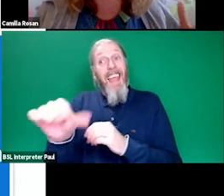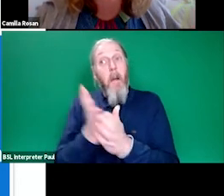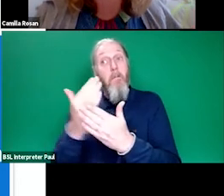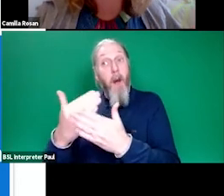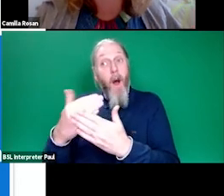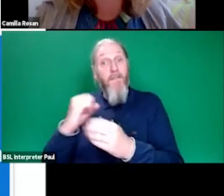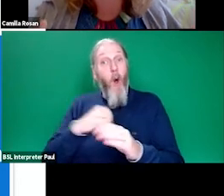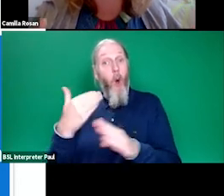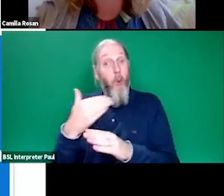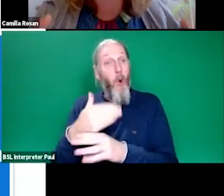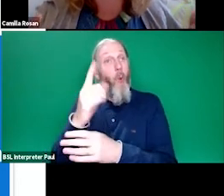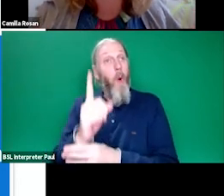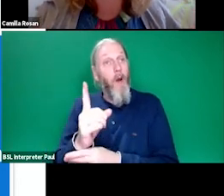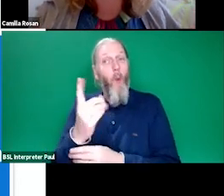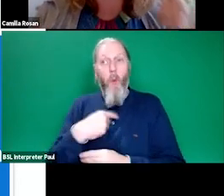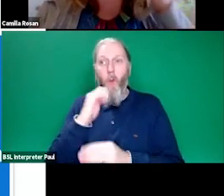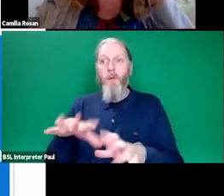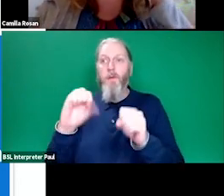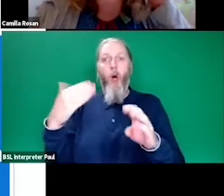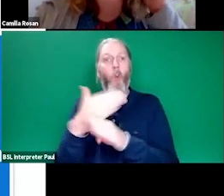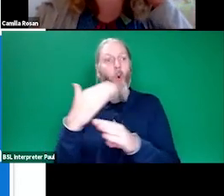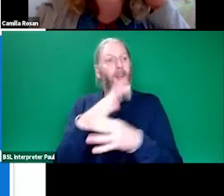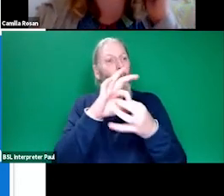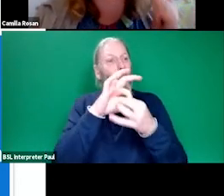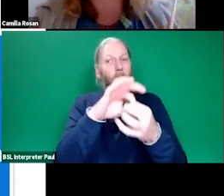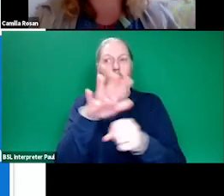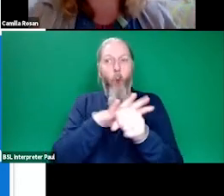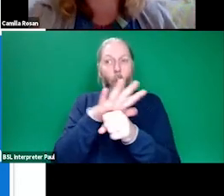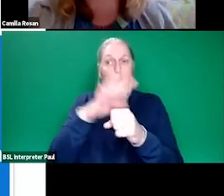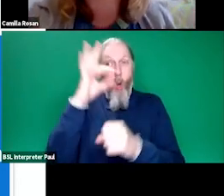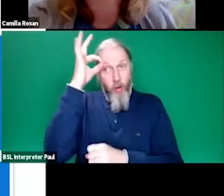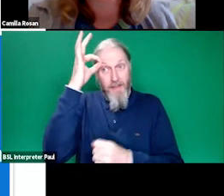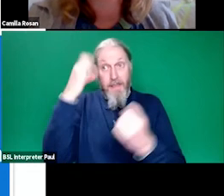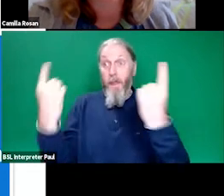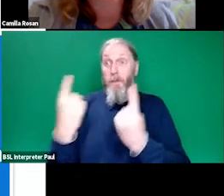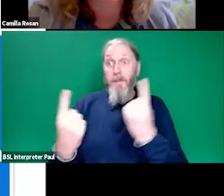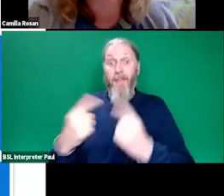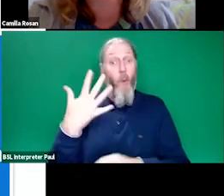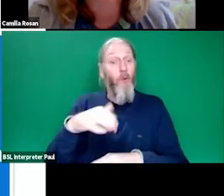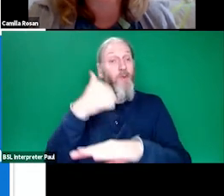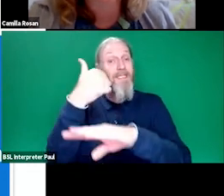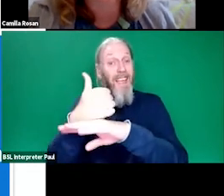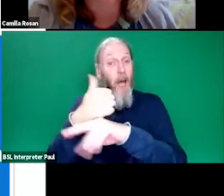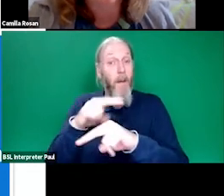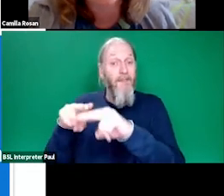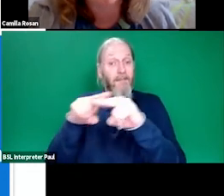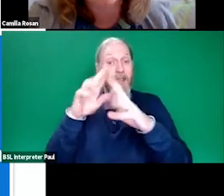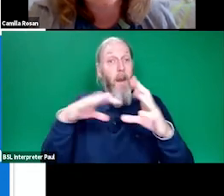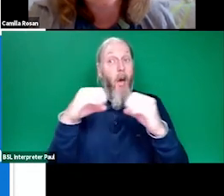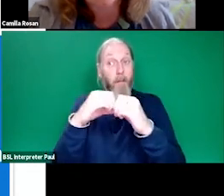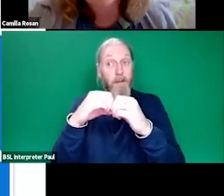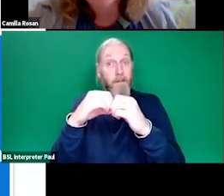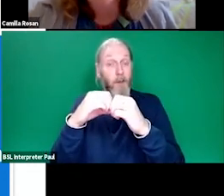kind of direct work with local authorities who are wanting to set up and deliver their family hubs. So if you are a local authority or family